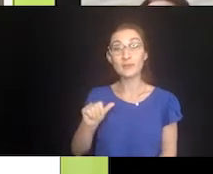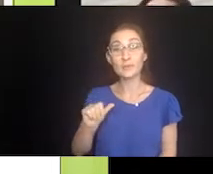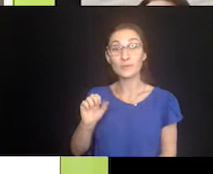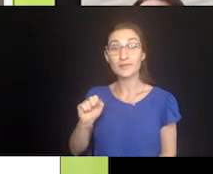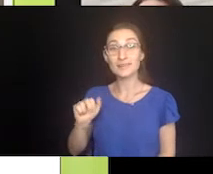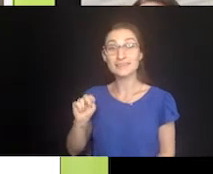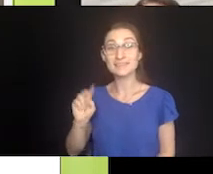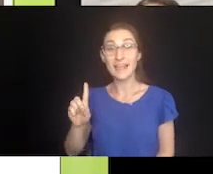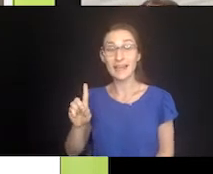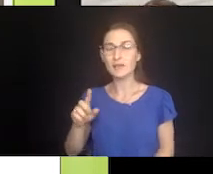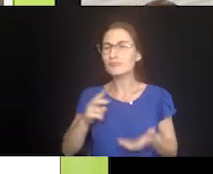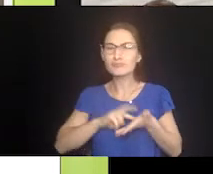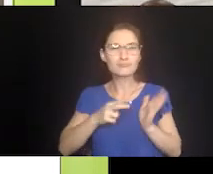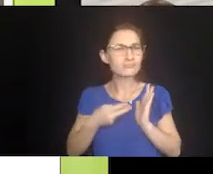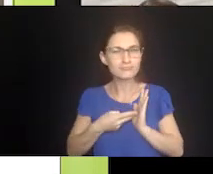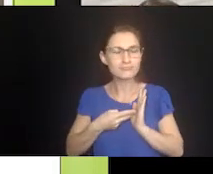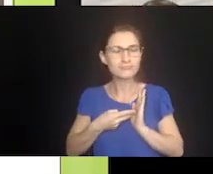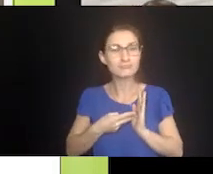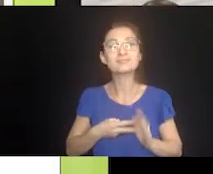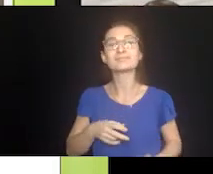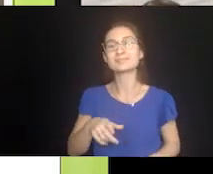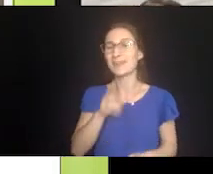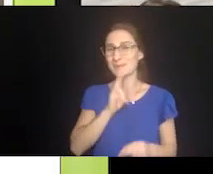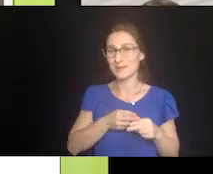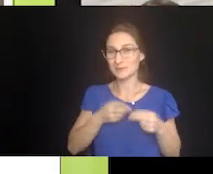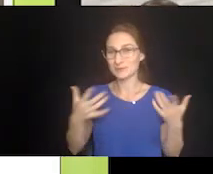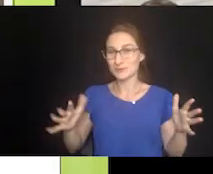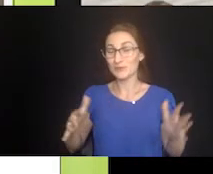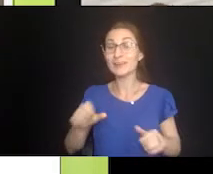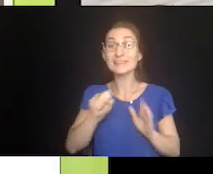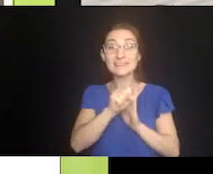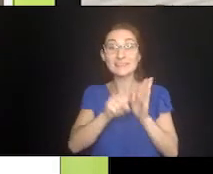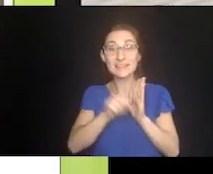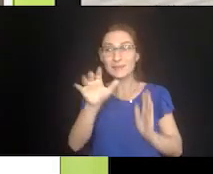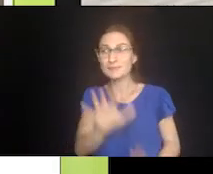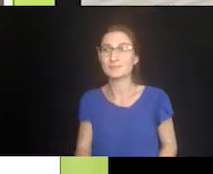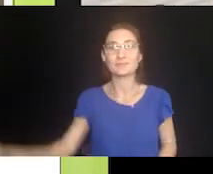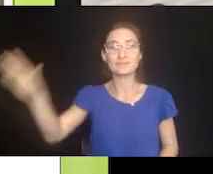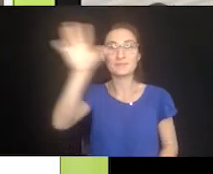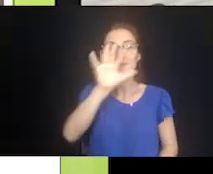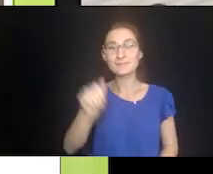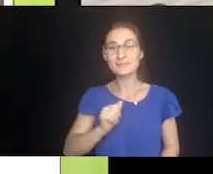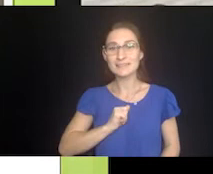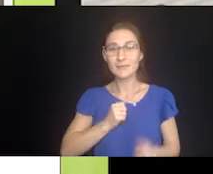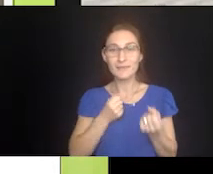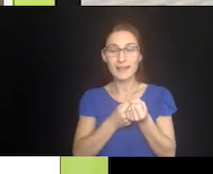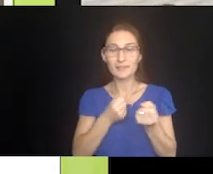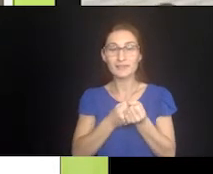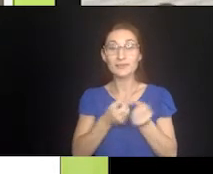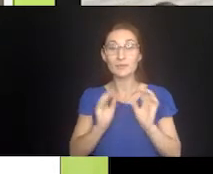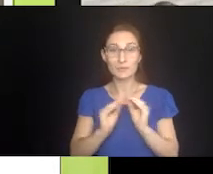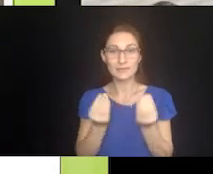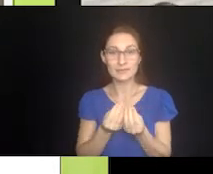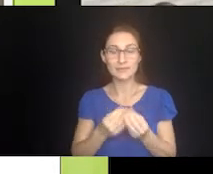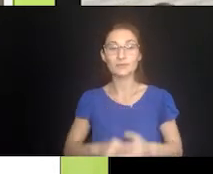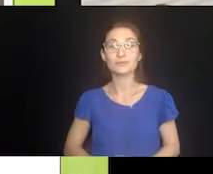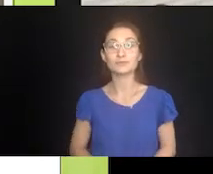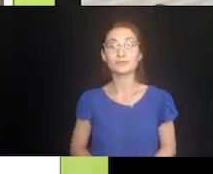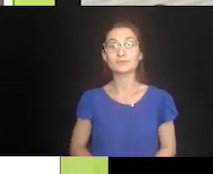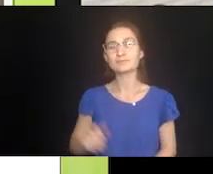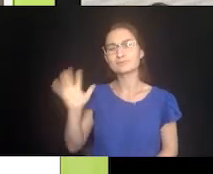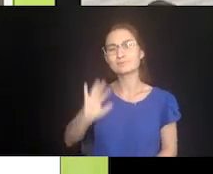Next. What is Florida STAN? Well, as I said, it is a statewide